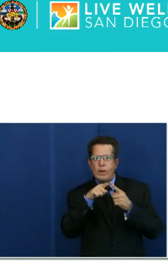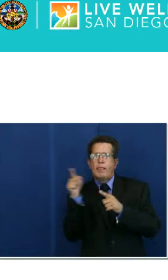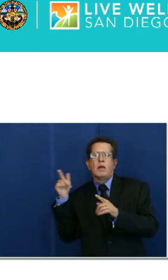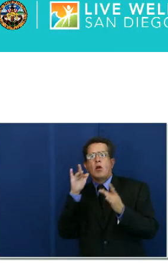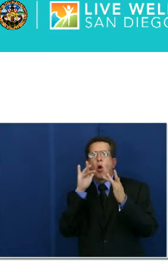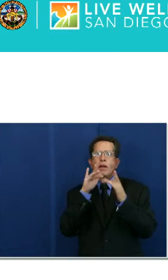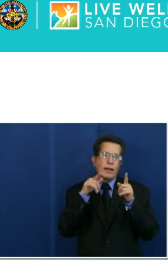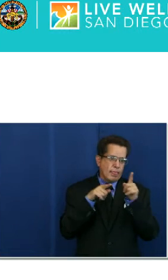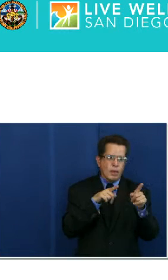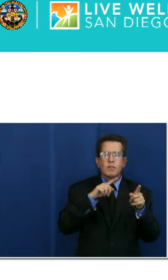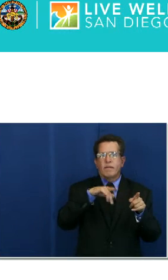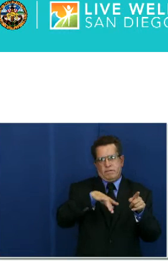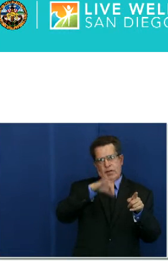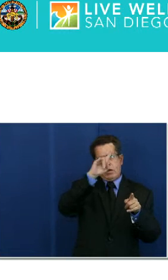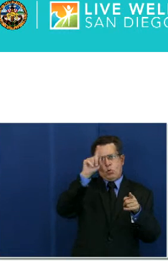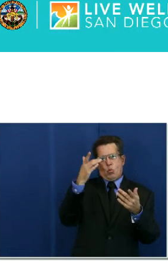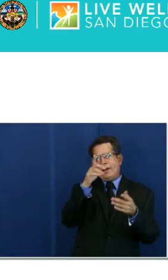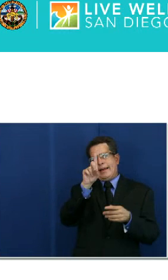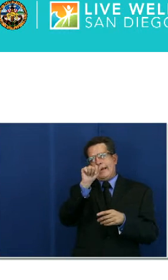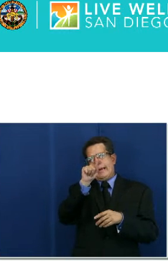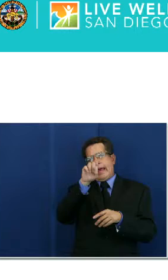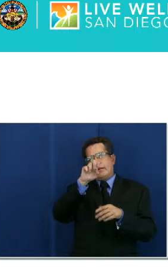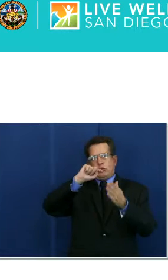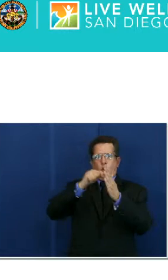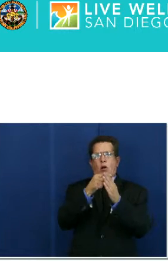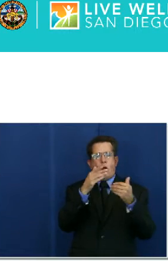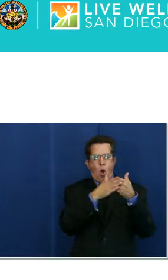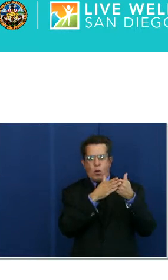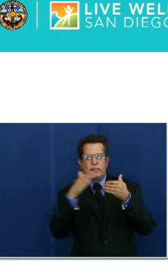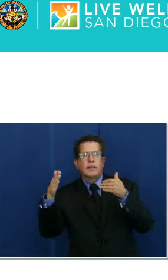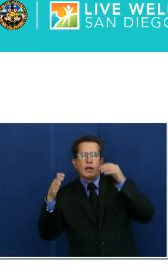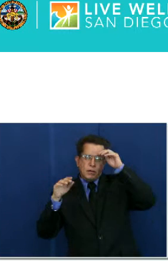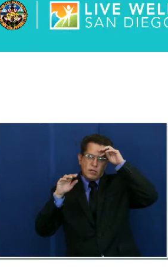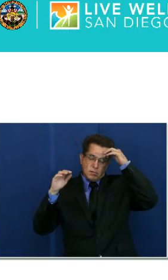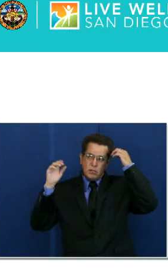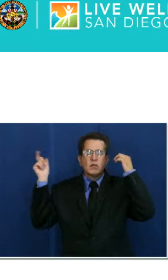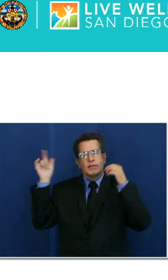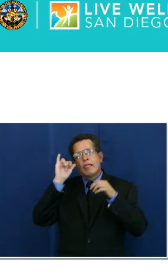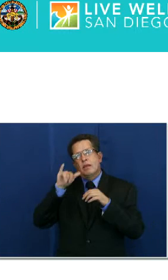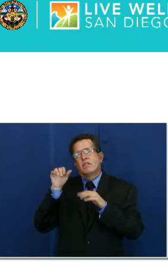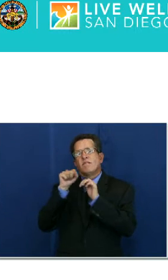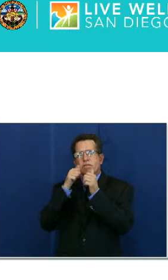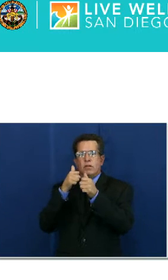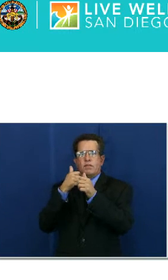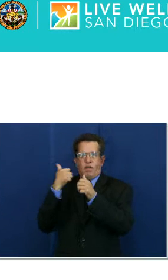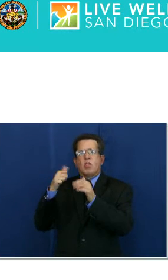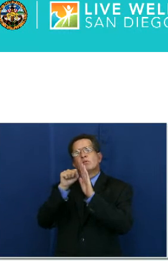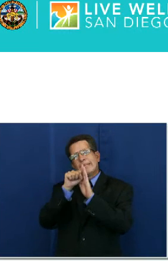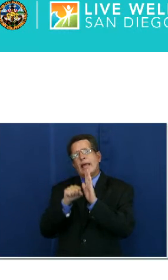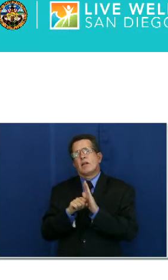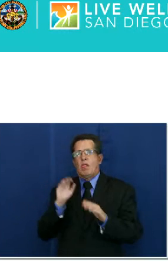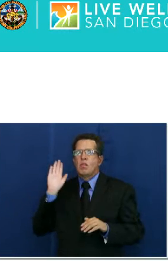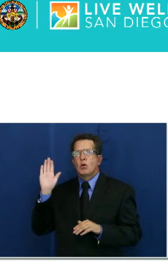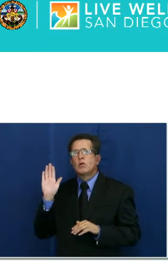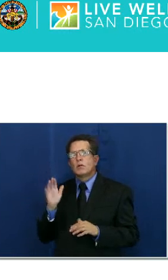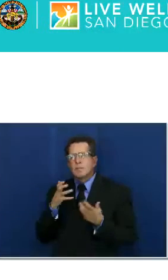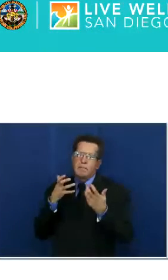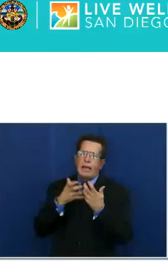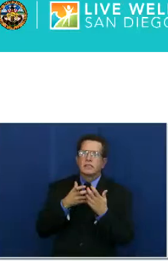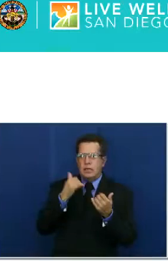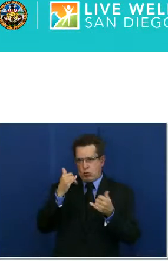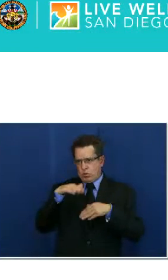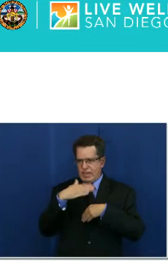did you feel sick? If they can't determine that, what date was your test done? If you can't do that, then they do ascribe it to the date the test came back. Next chart you'll see